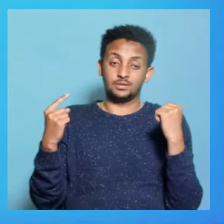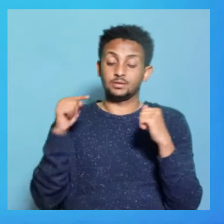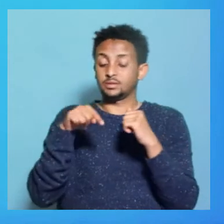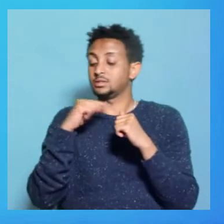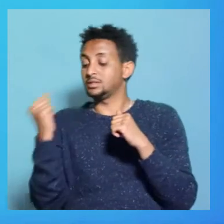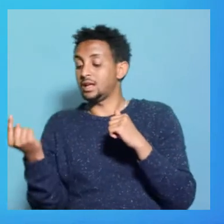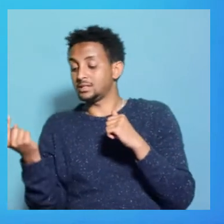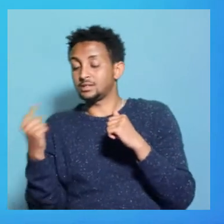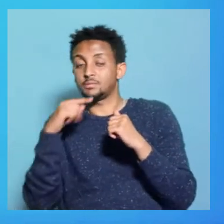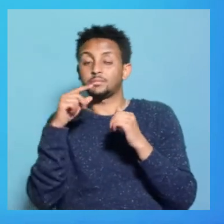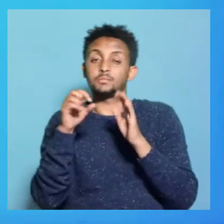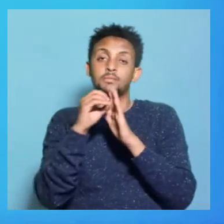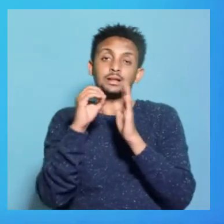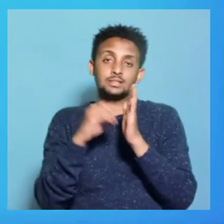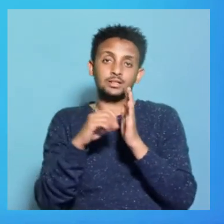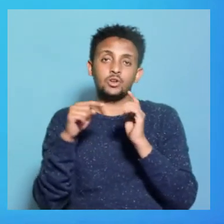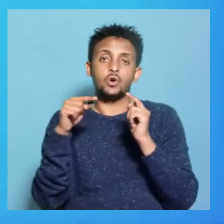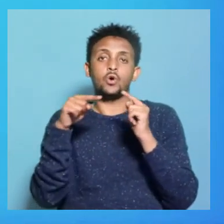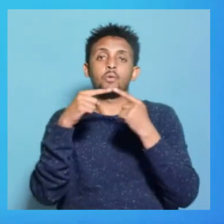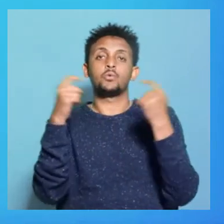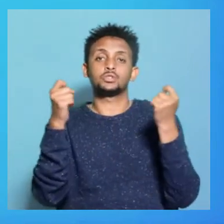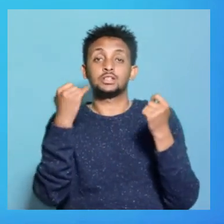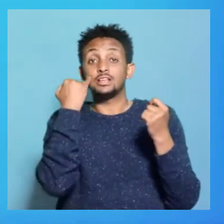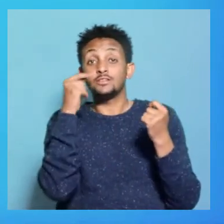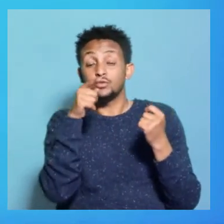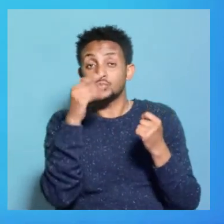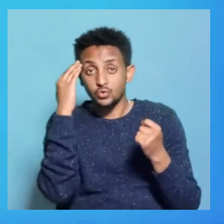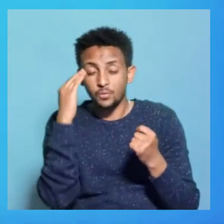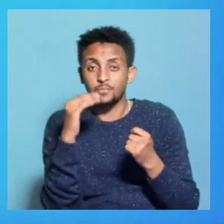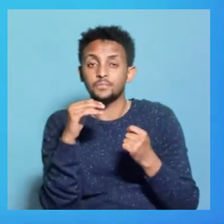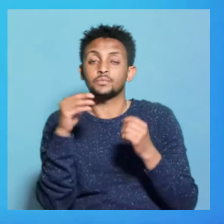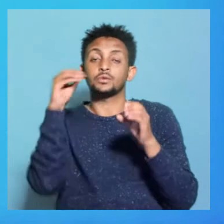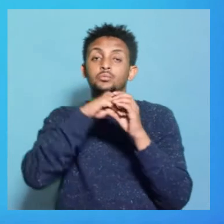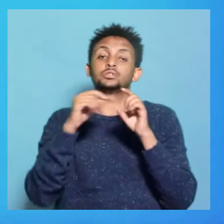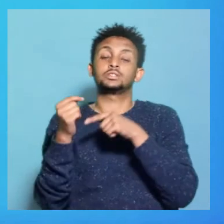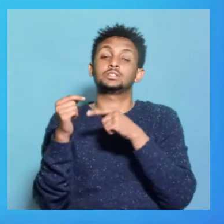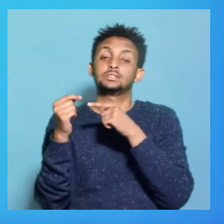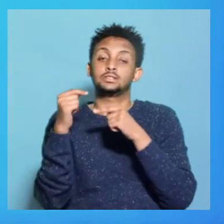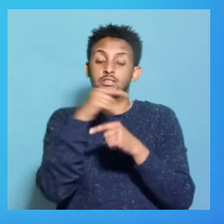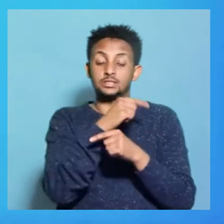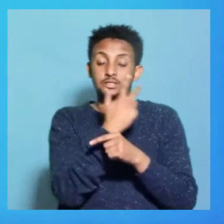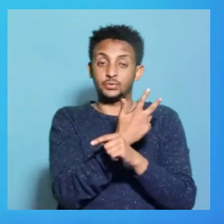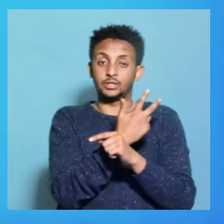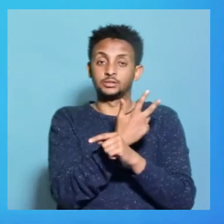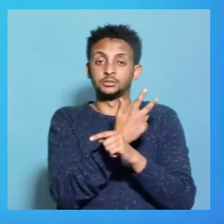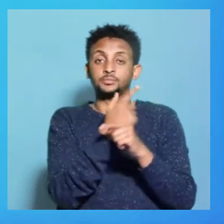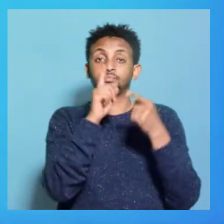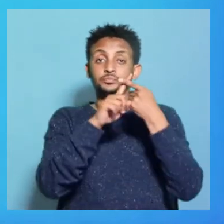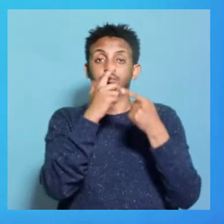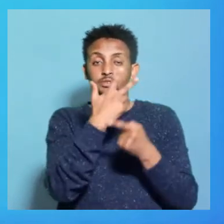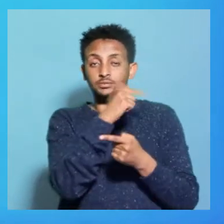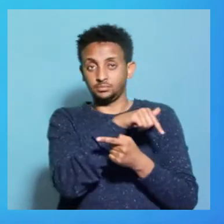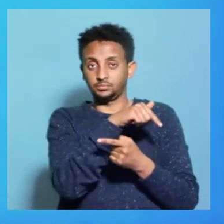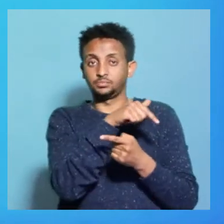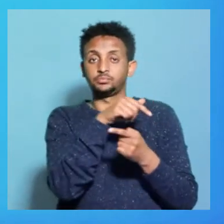you that the particle is moving oppositely. If so, you should have to put this, if this is 3, positive 3, you